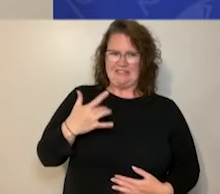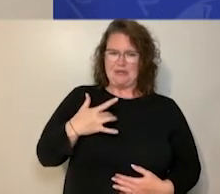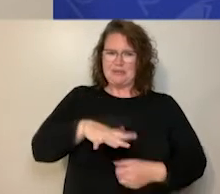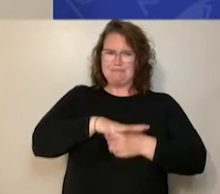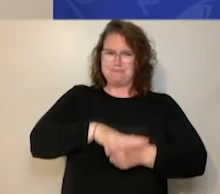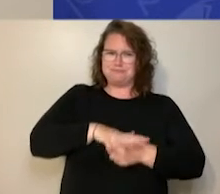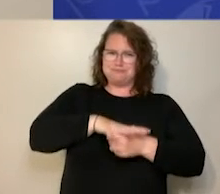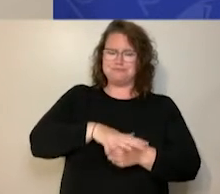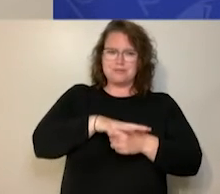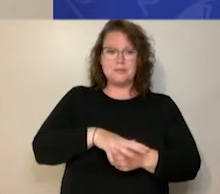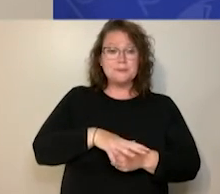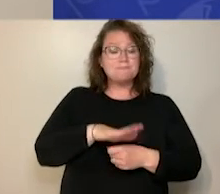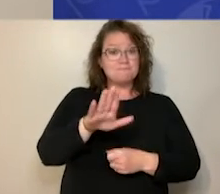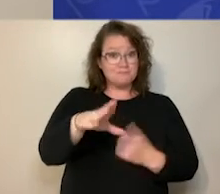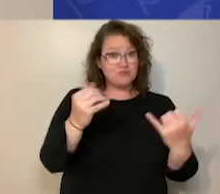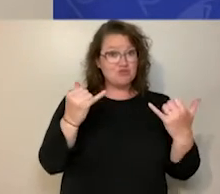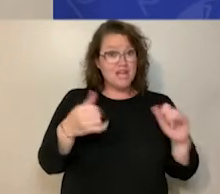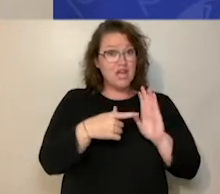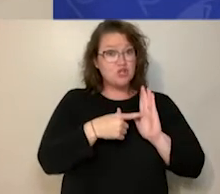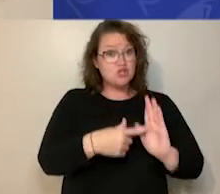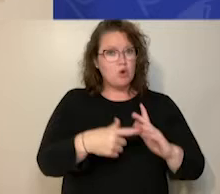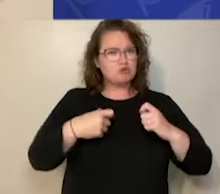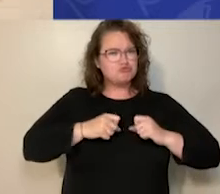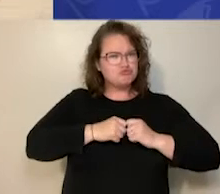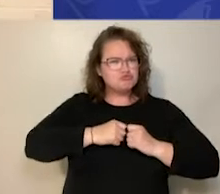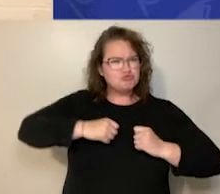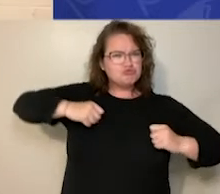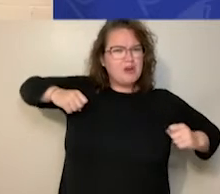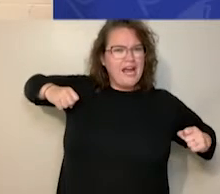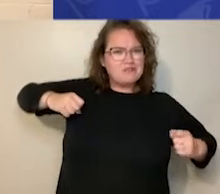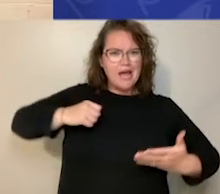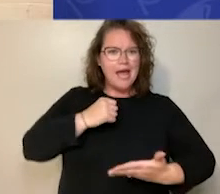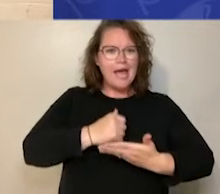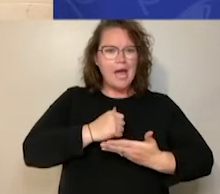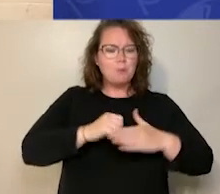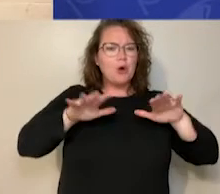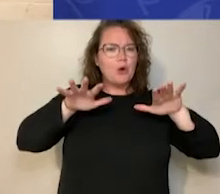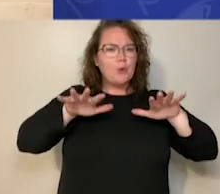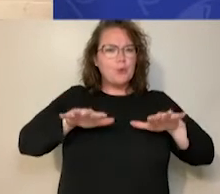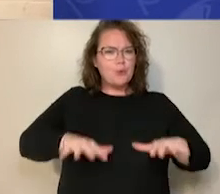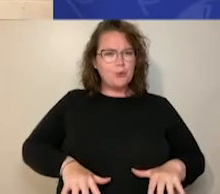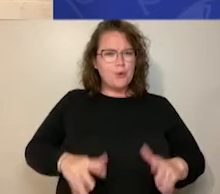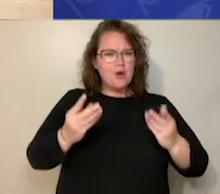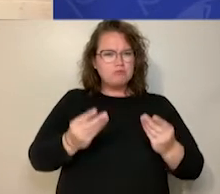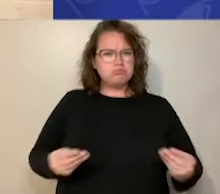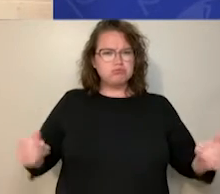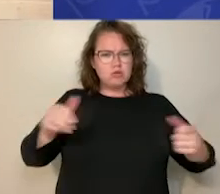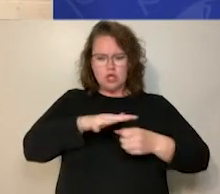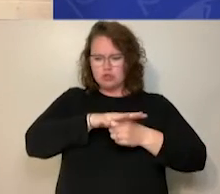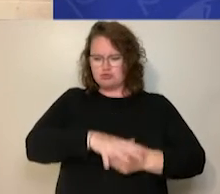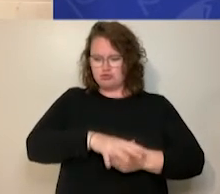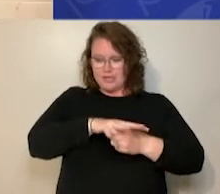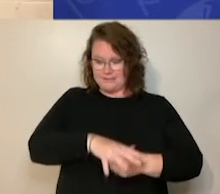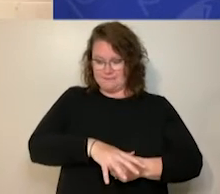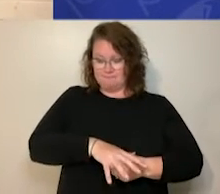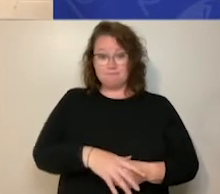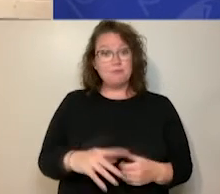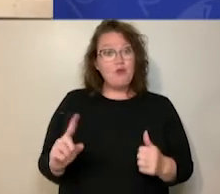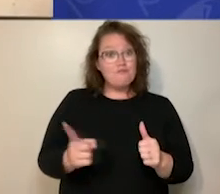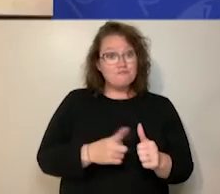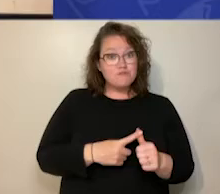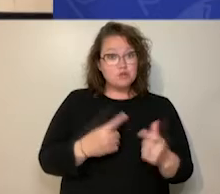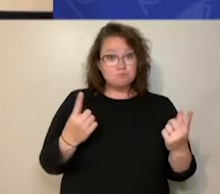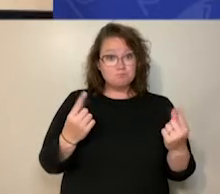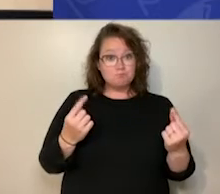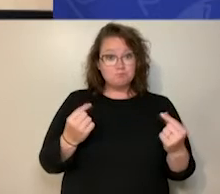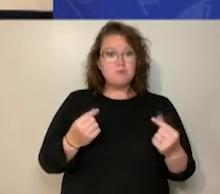to help you release that stress. Okay, boys and girls, let's get started. The first pose we're going to do is the